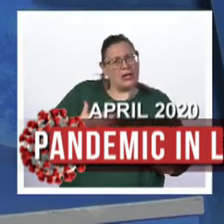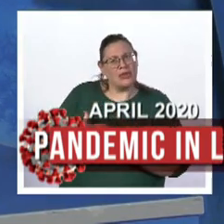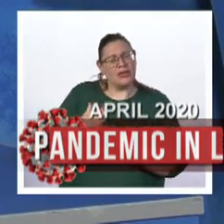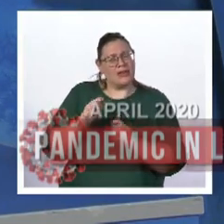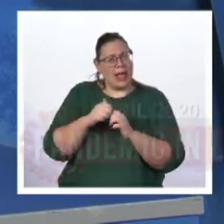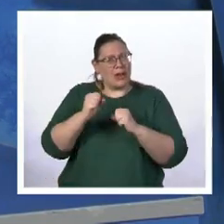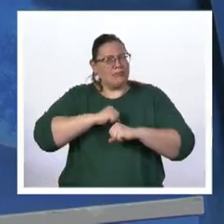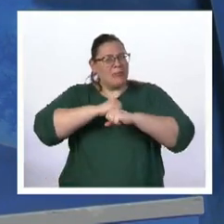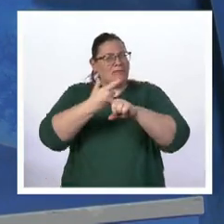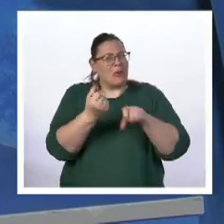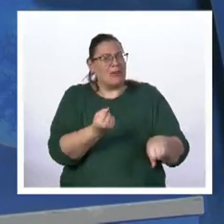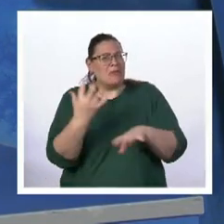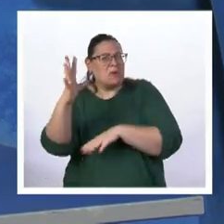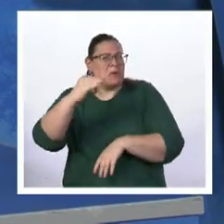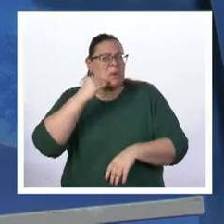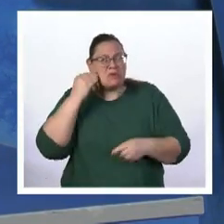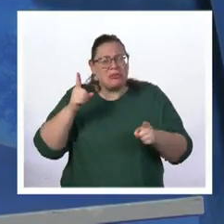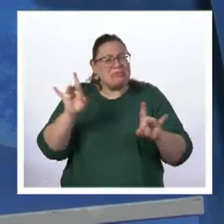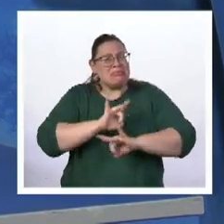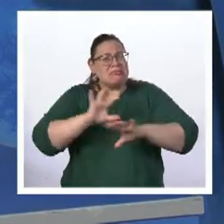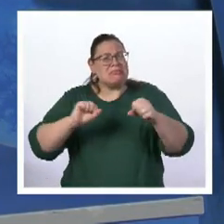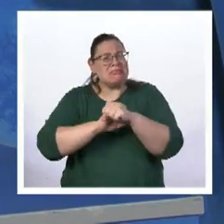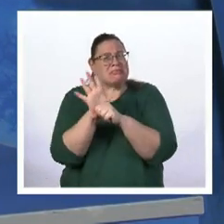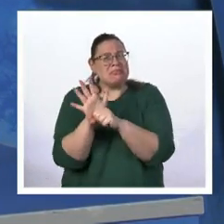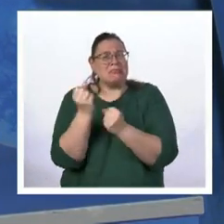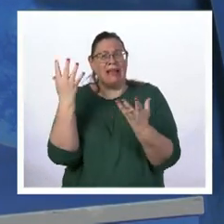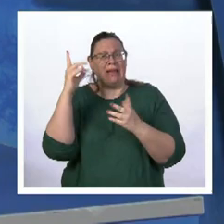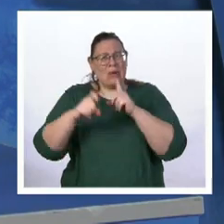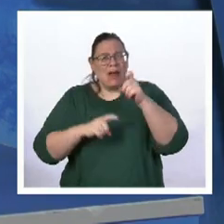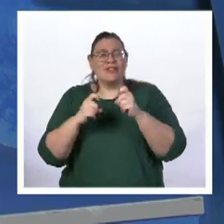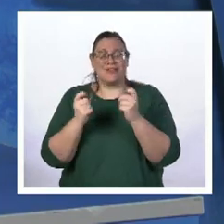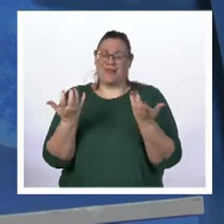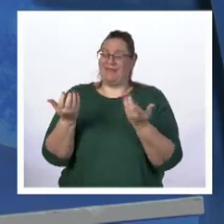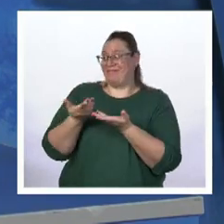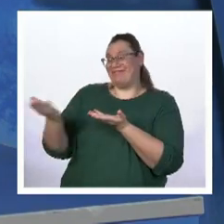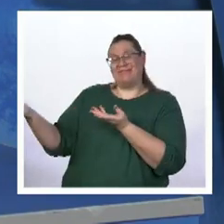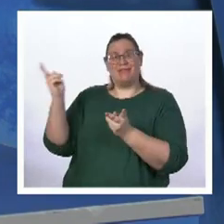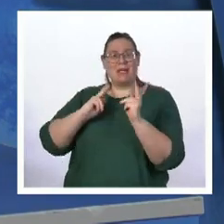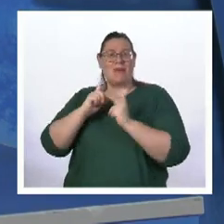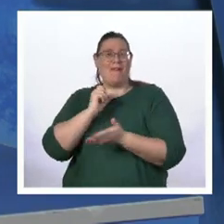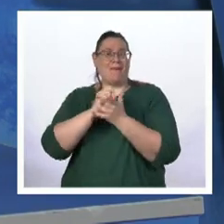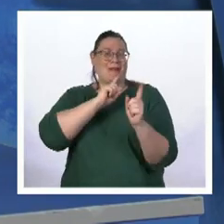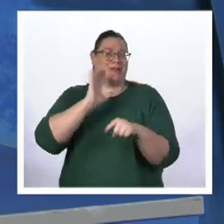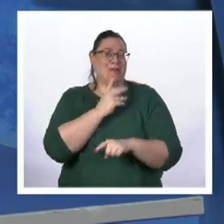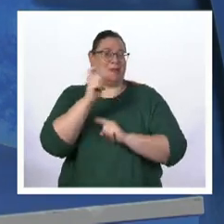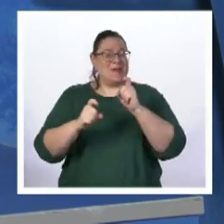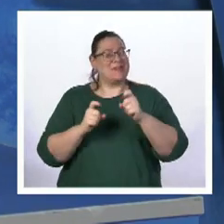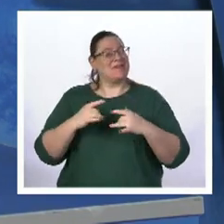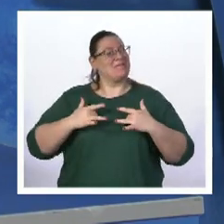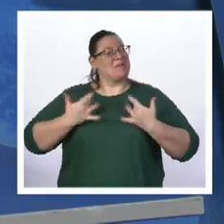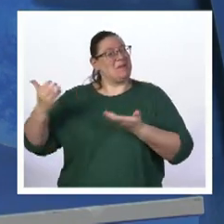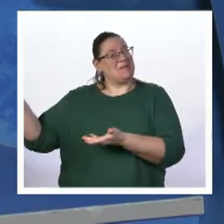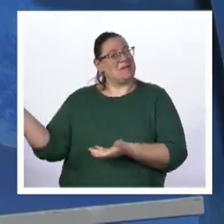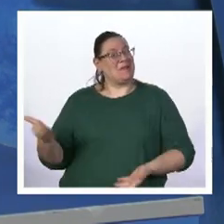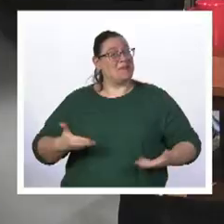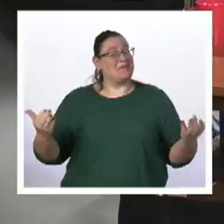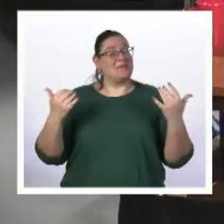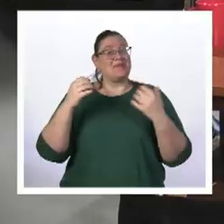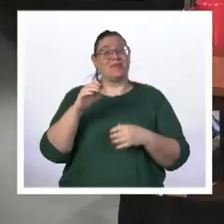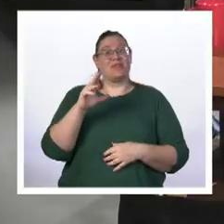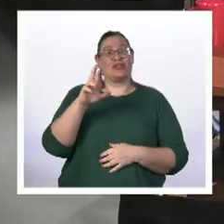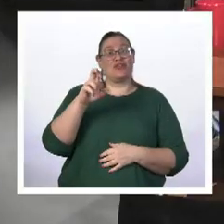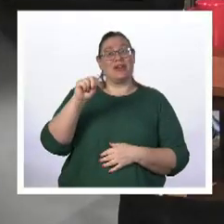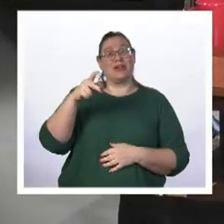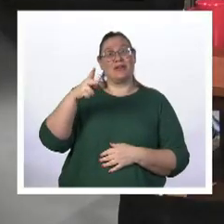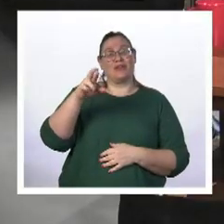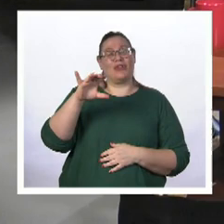this COVID-19 crisis? Well, there are a lot of questions, but we have people here that have a lot of answers. I'm delighted to welcome to the studio Curran Price,